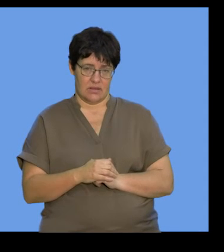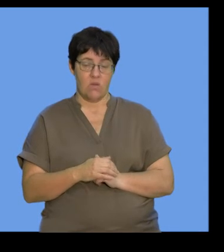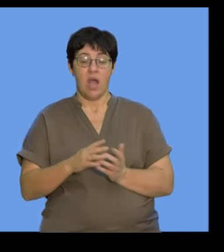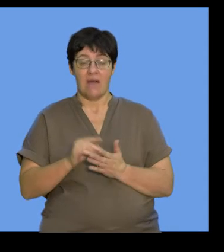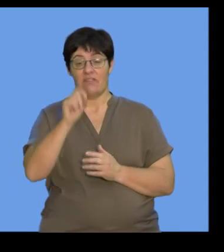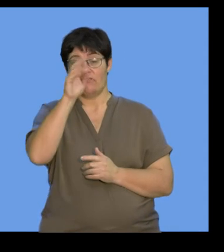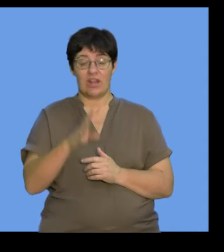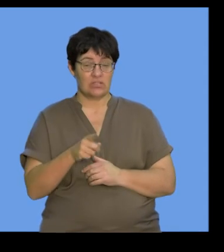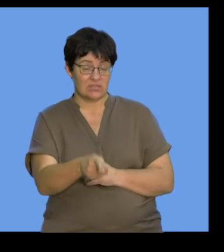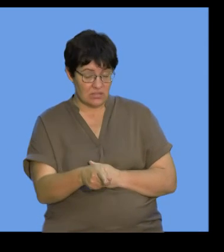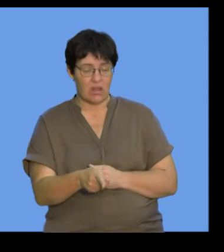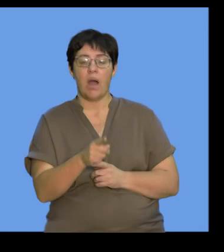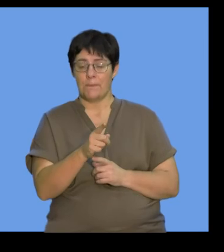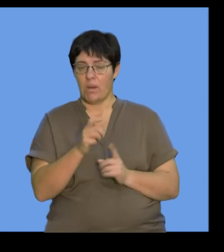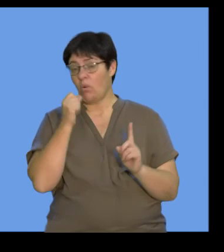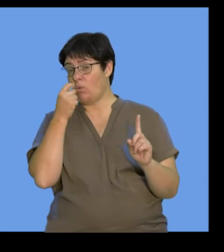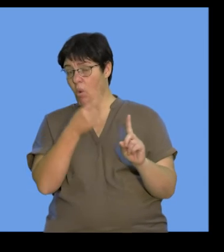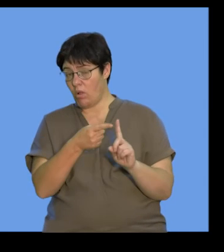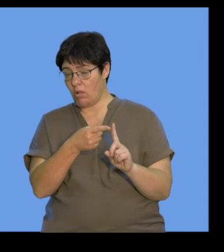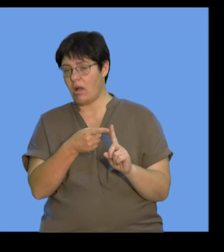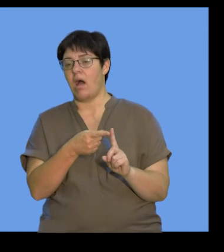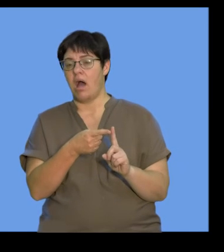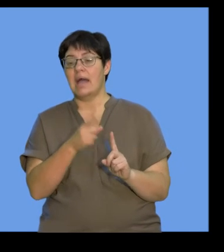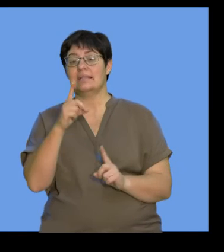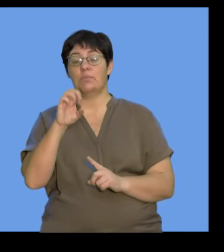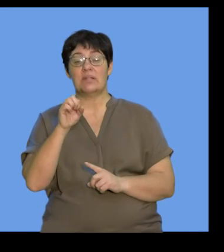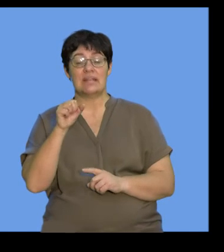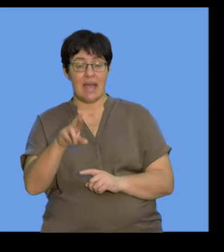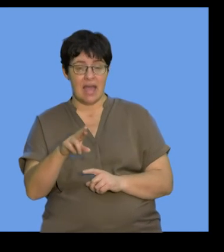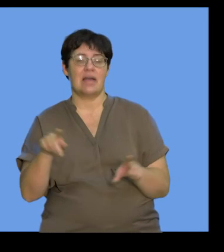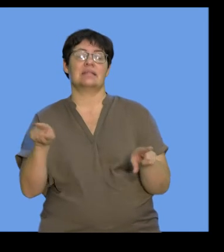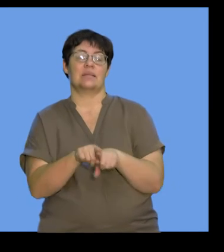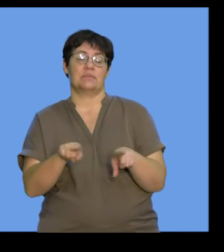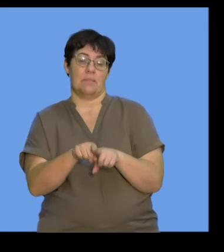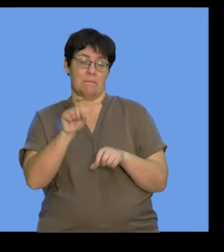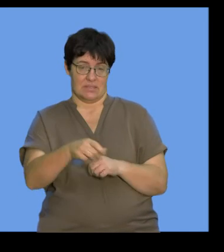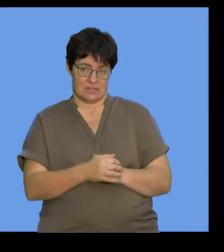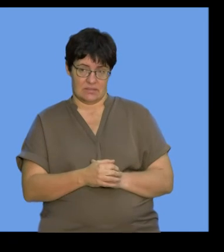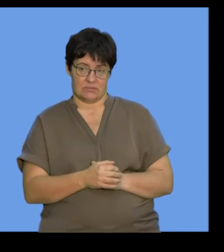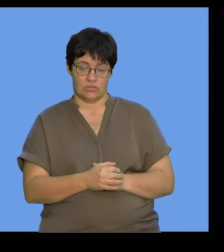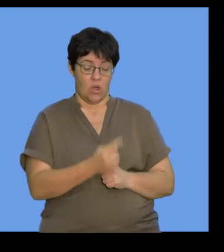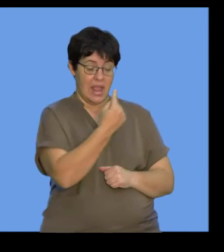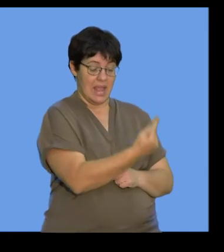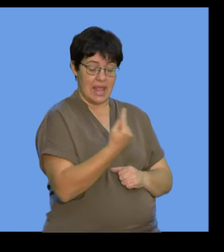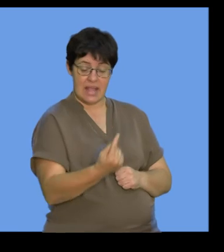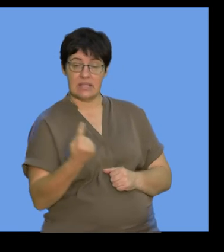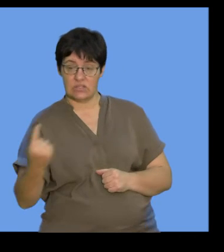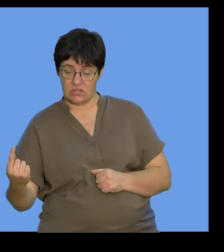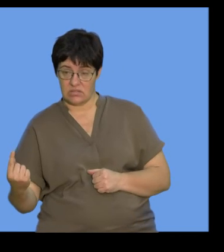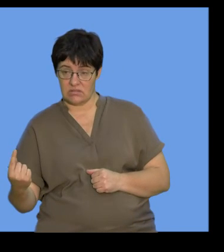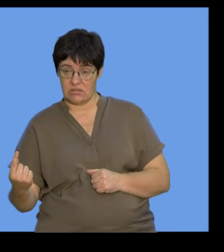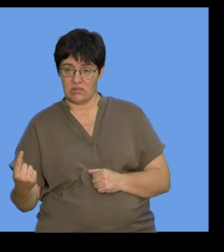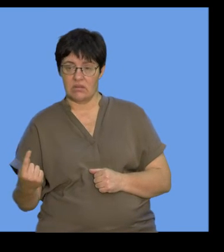with fractions, the goal is to always have your denominators to be the same. So you will multiply each fraction